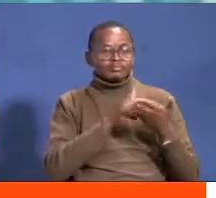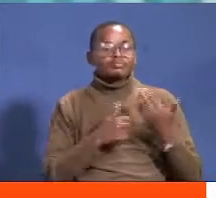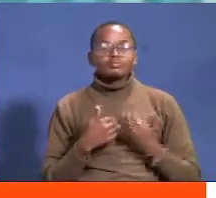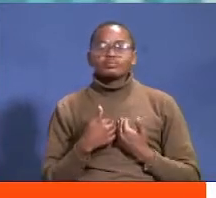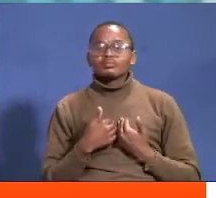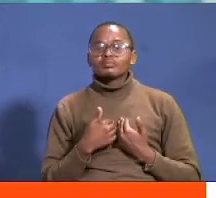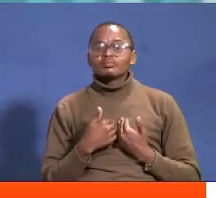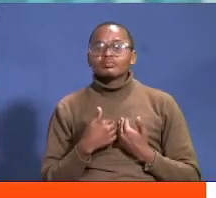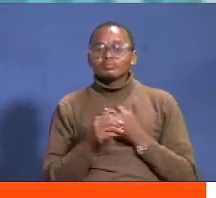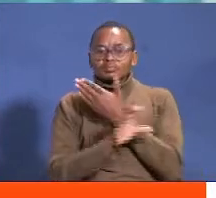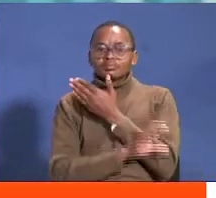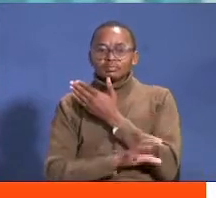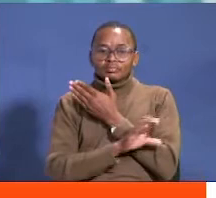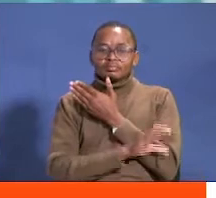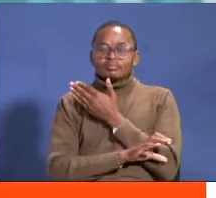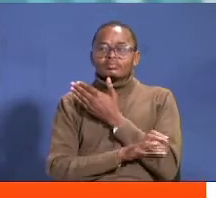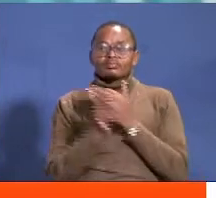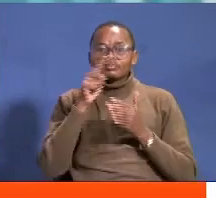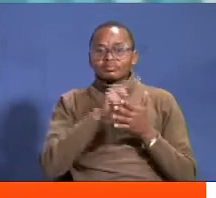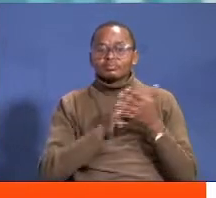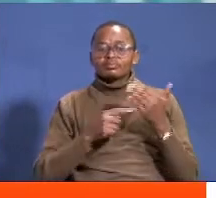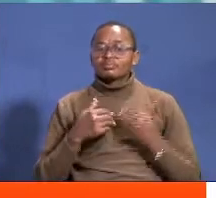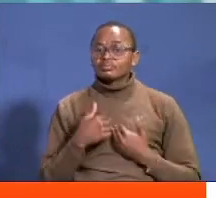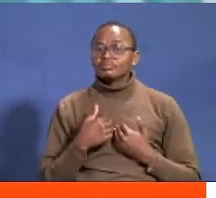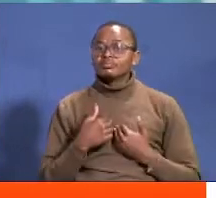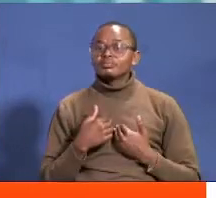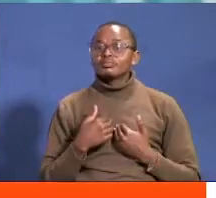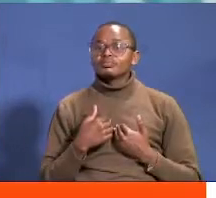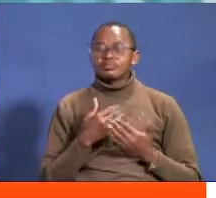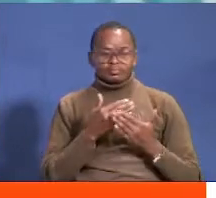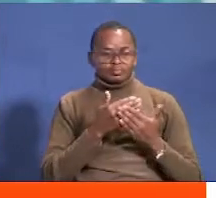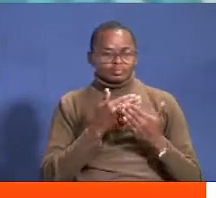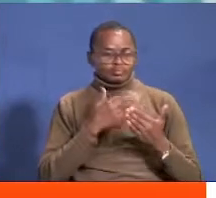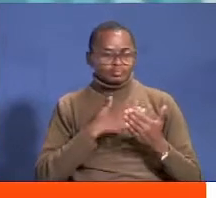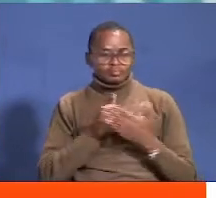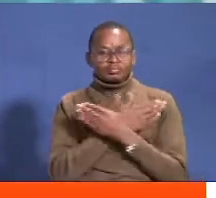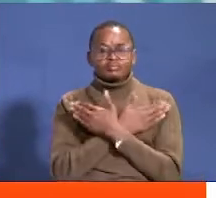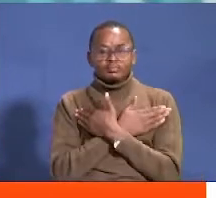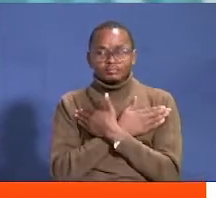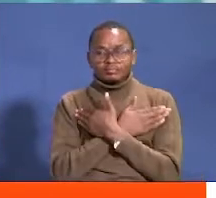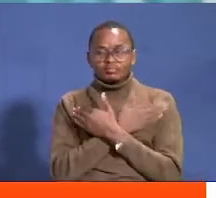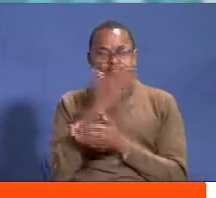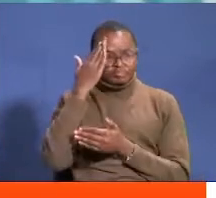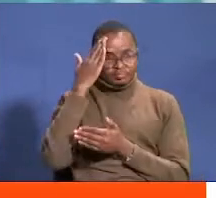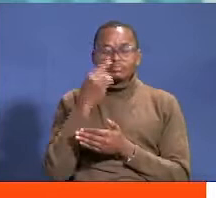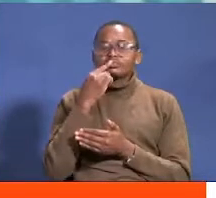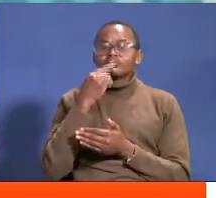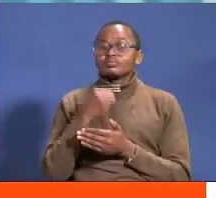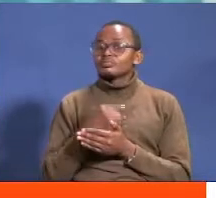have? What do we have as a country? What do we have? What do we have? Before, okay, my good friend Robert Vildon normally tells